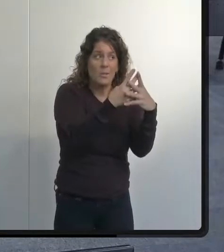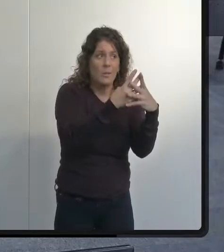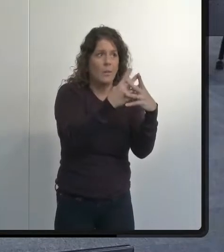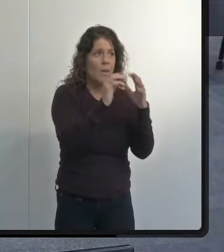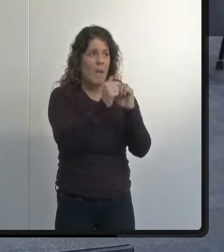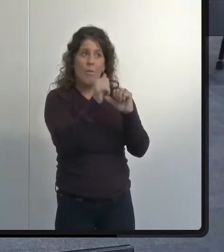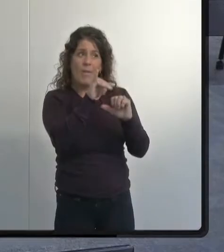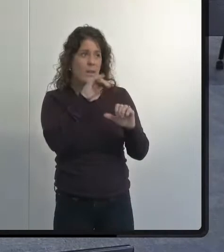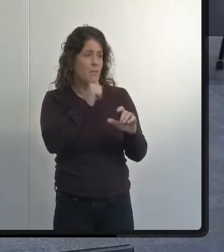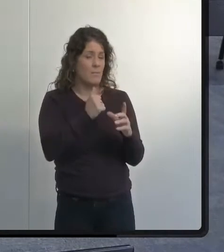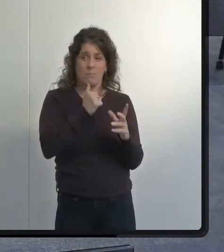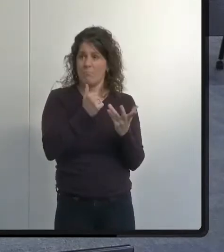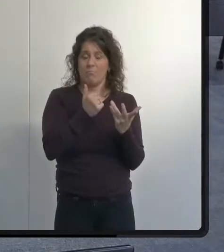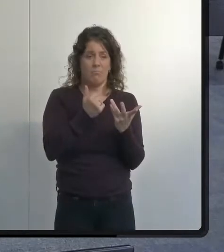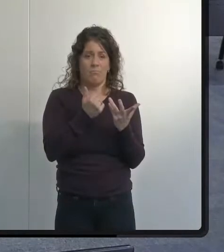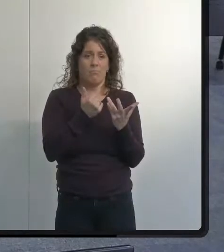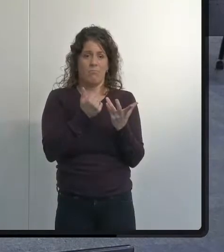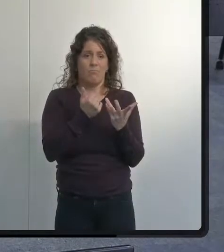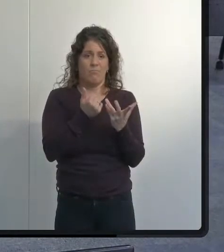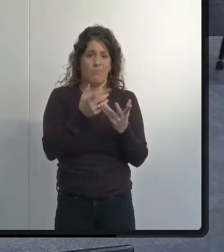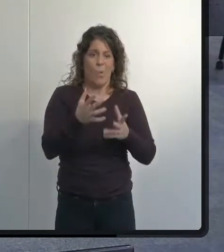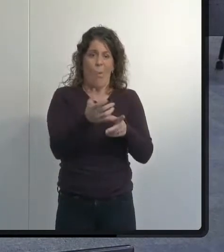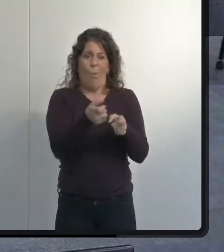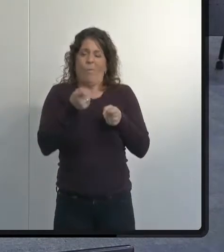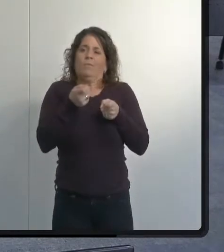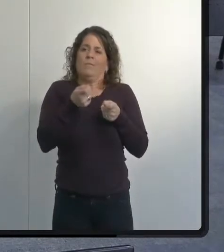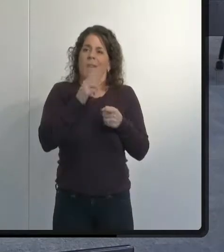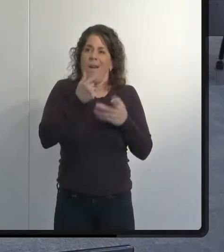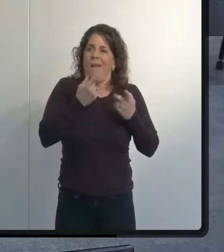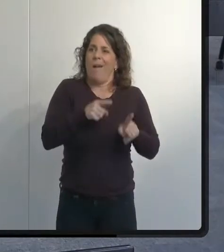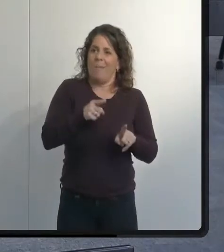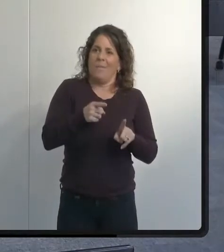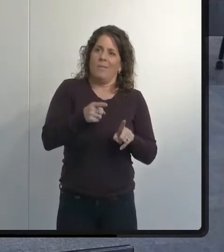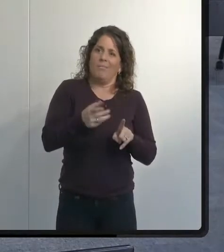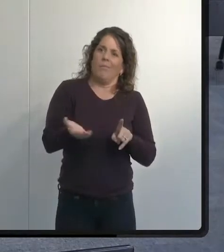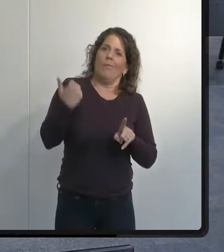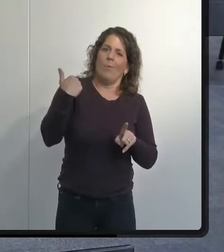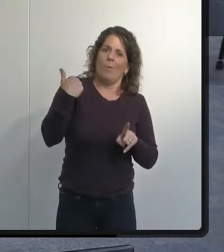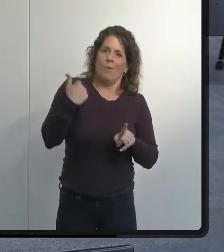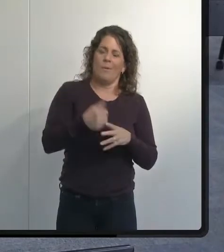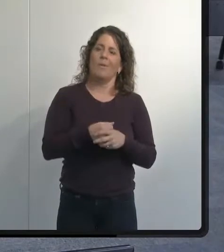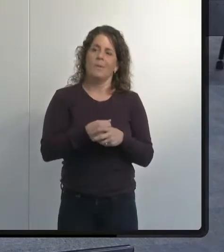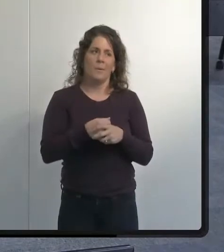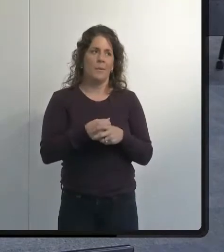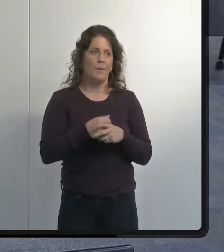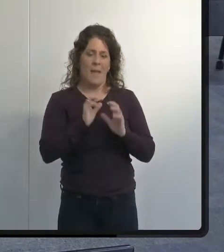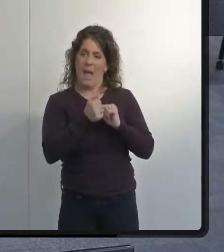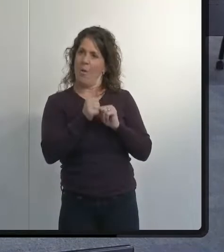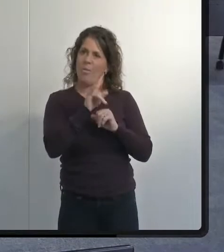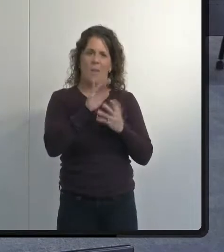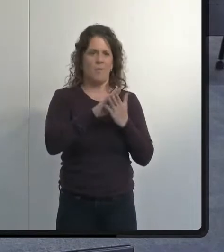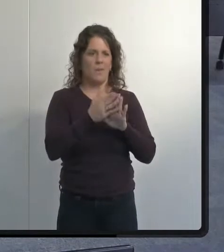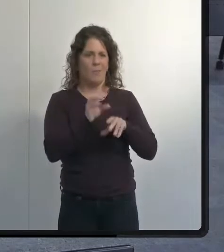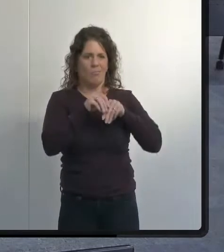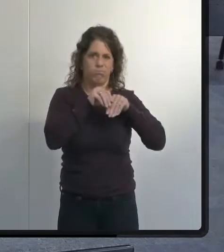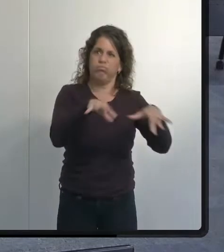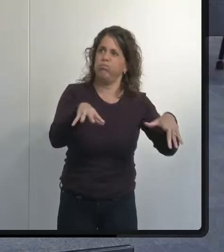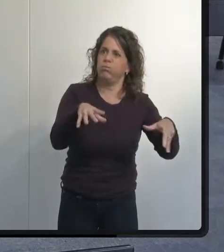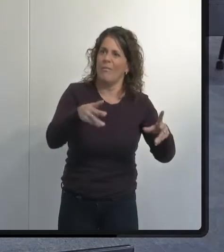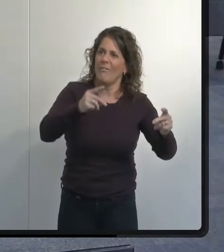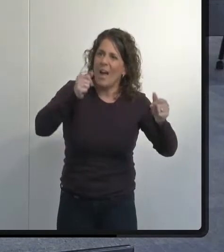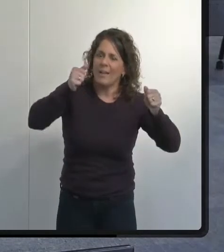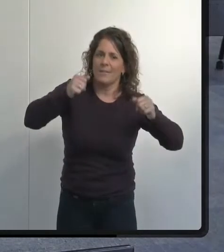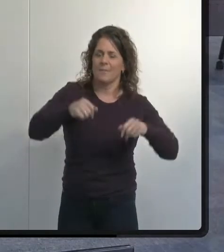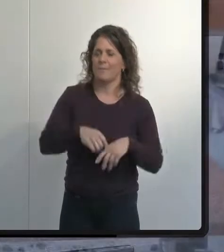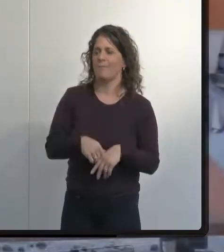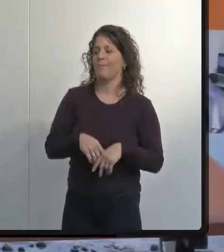contained early on? Or is there any answers on how this got out of control up there? I